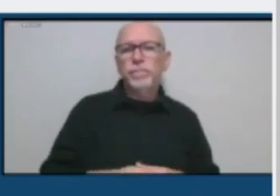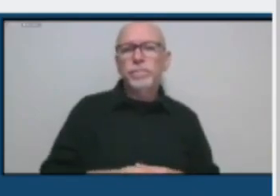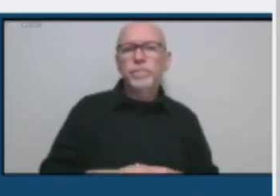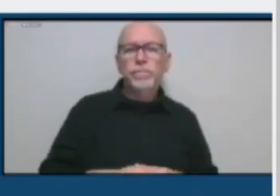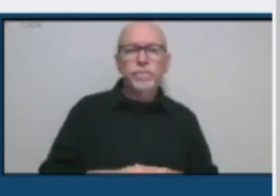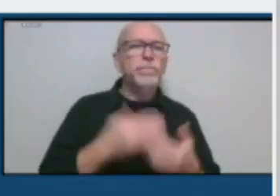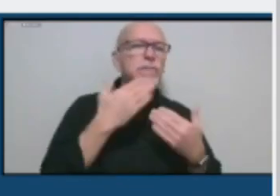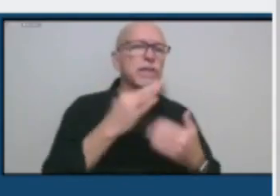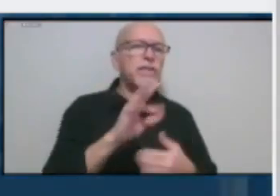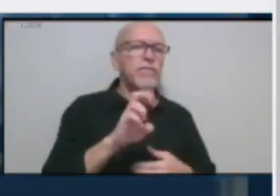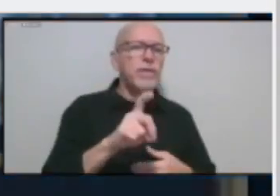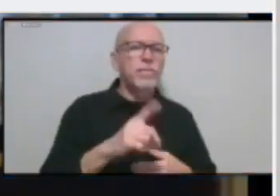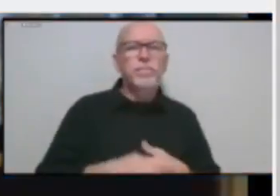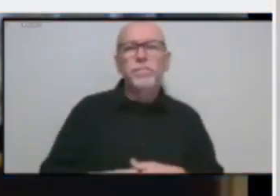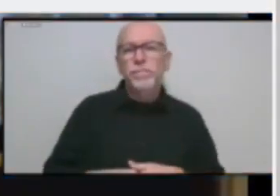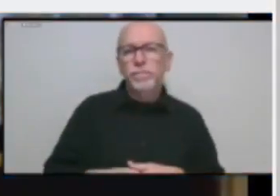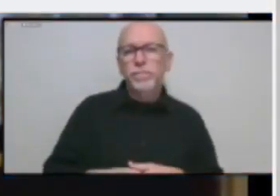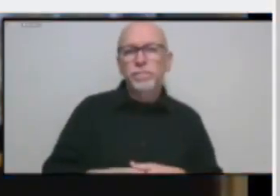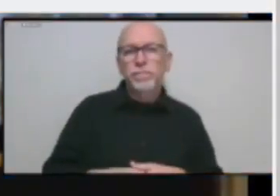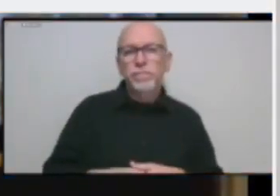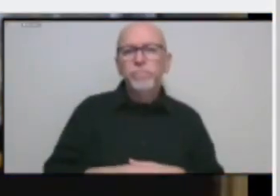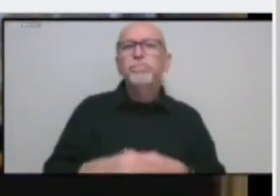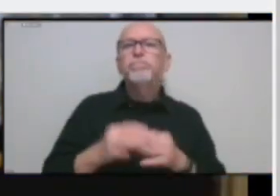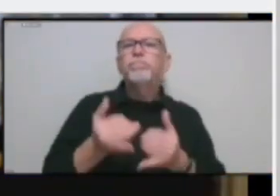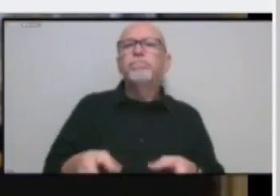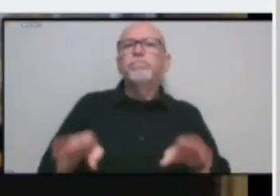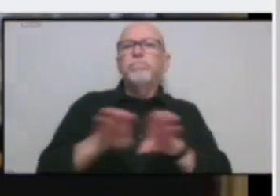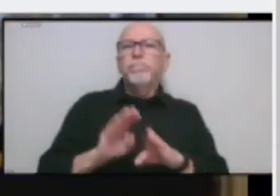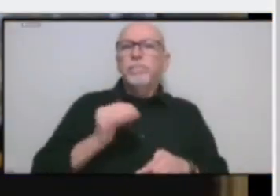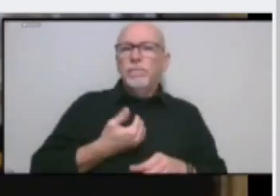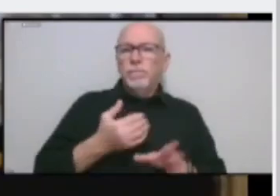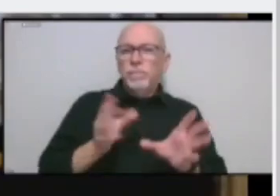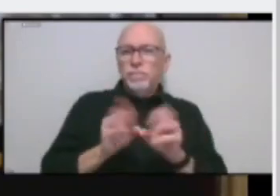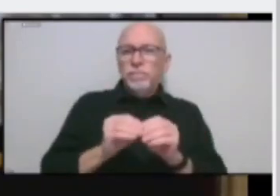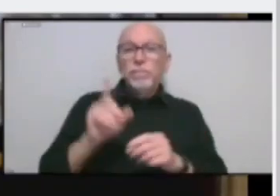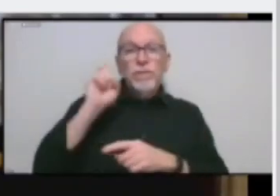Thanks, Fred. That concludes today's briefing.